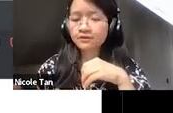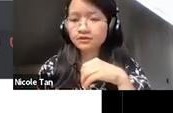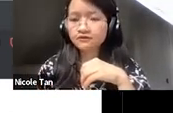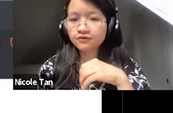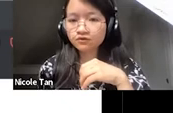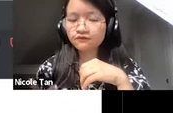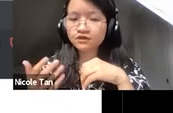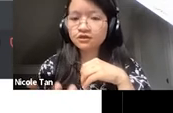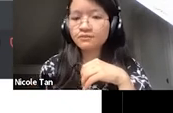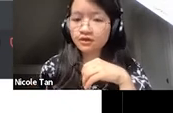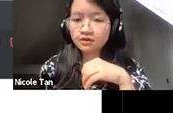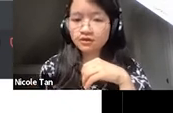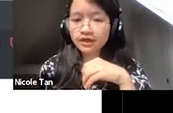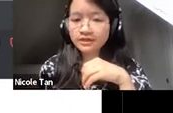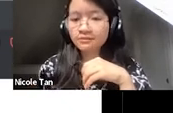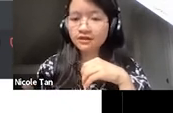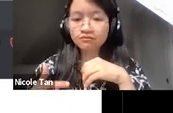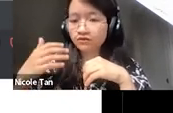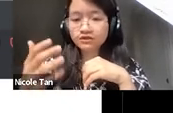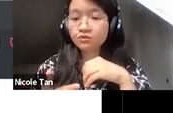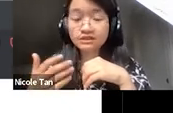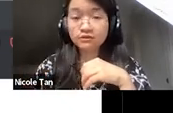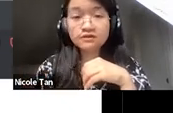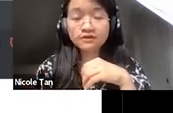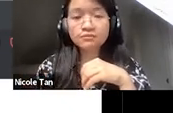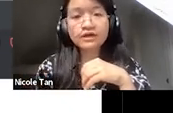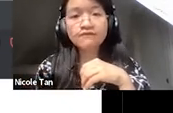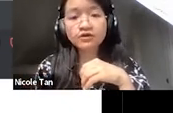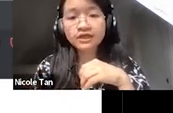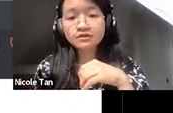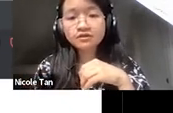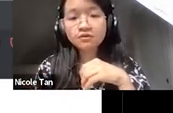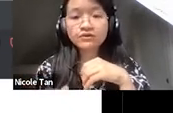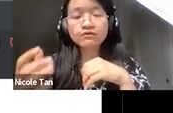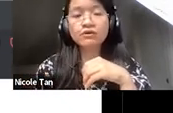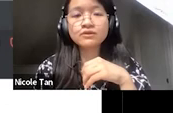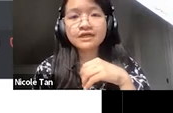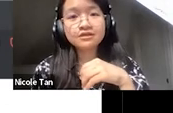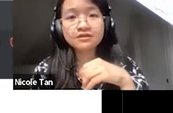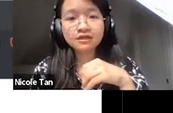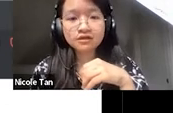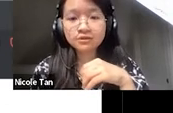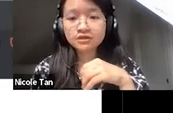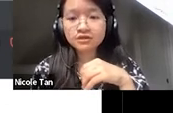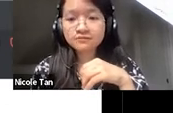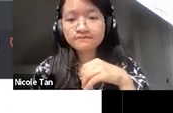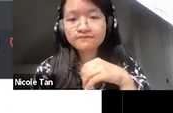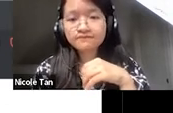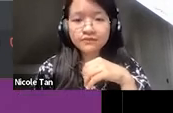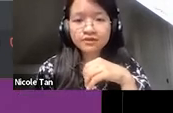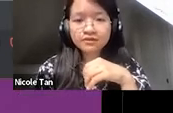frustrating experiences for those who are visually impaired, as they may listen to a series of these repetitive alt texts without knowing what's actually contained in the